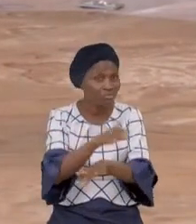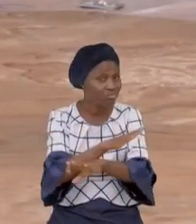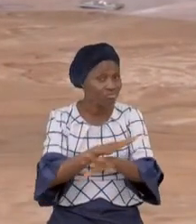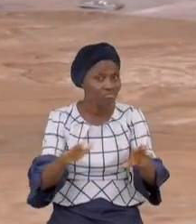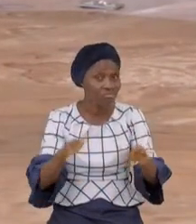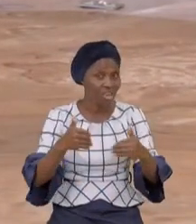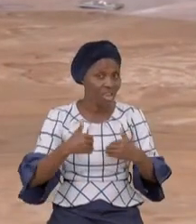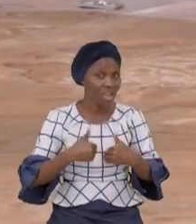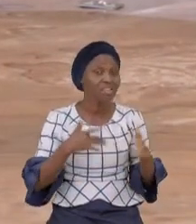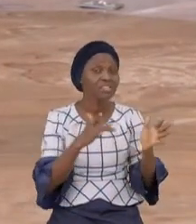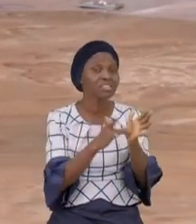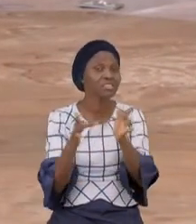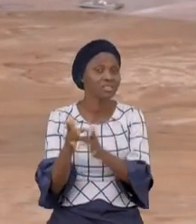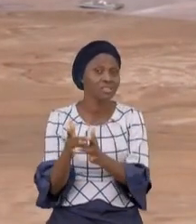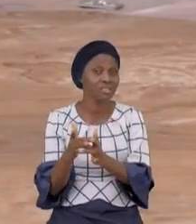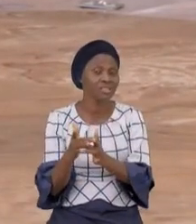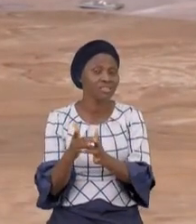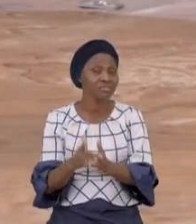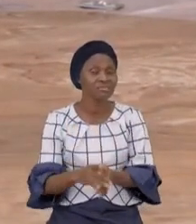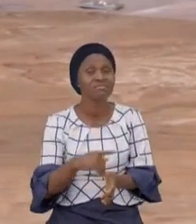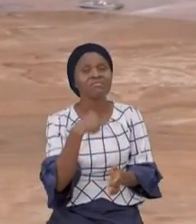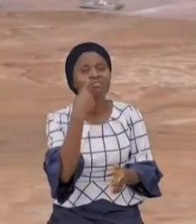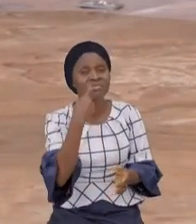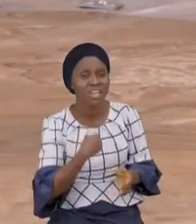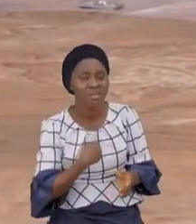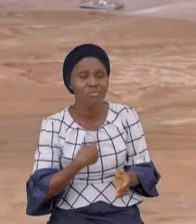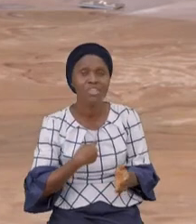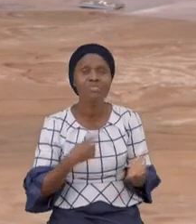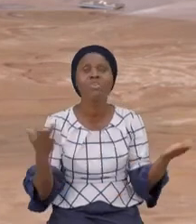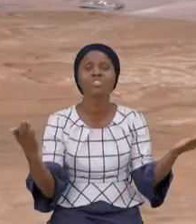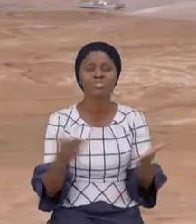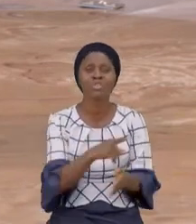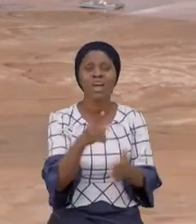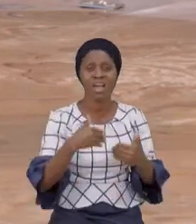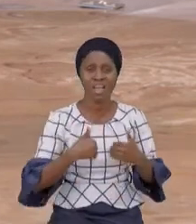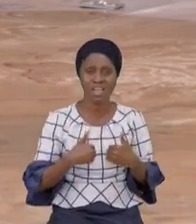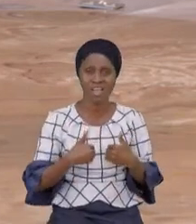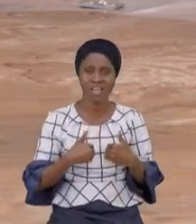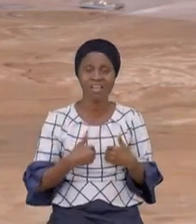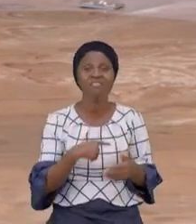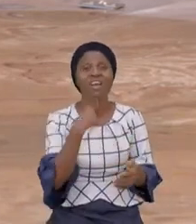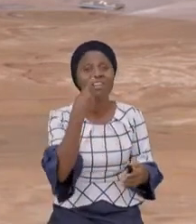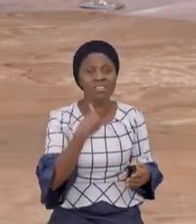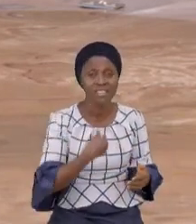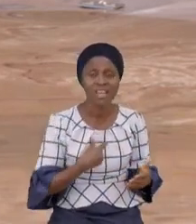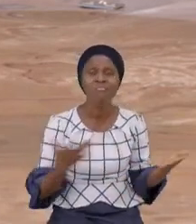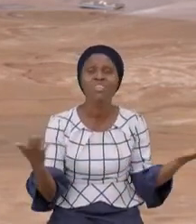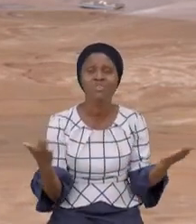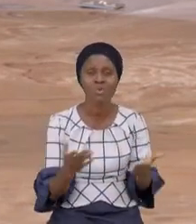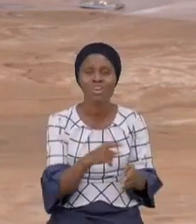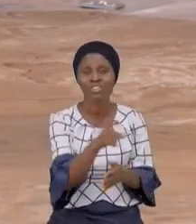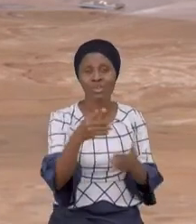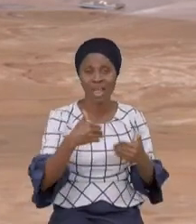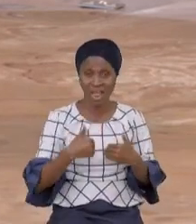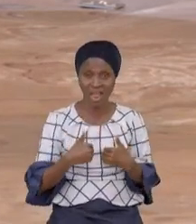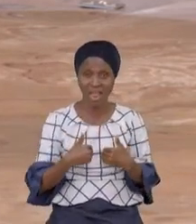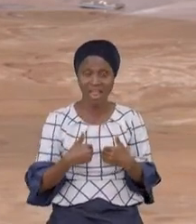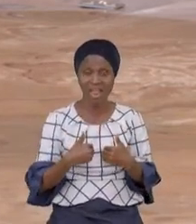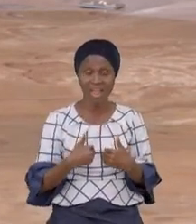have. Tell me, tell me what you have. Tell me what